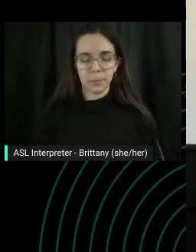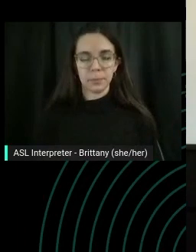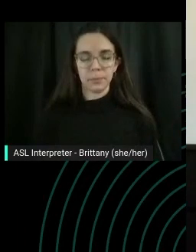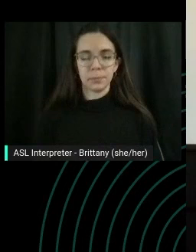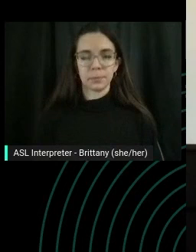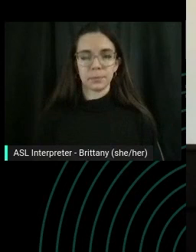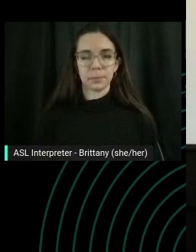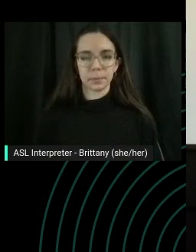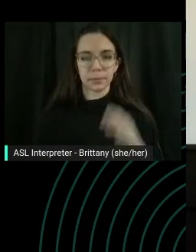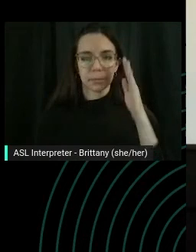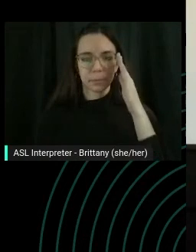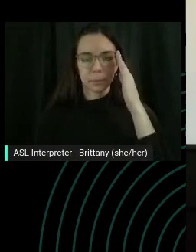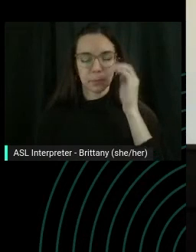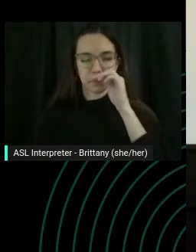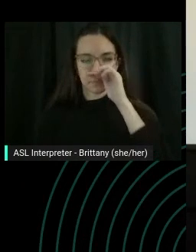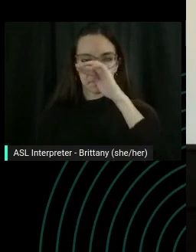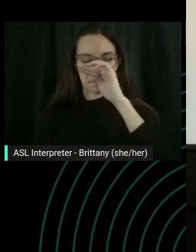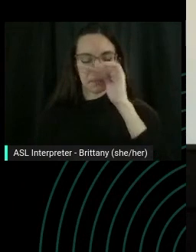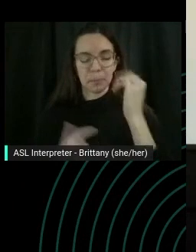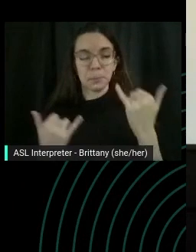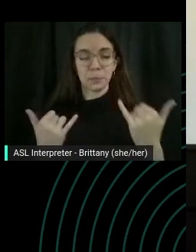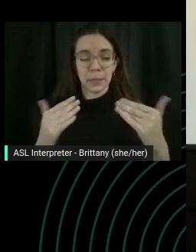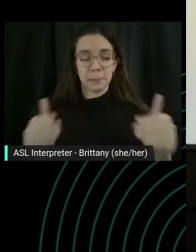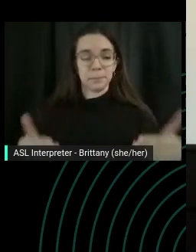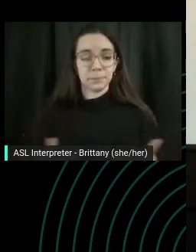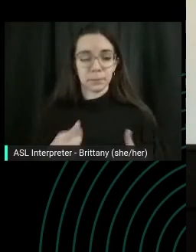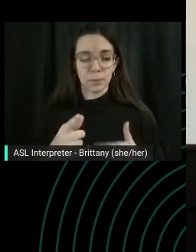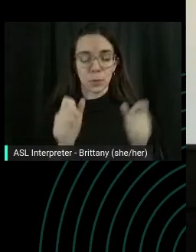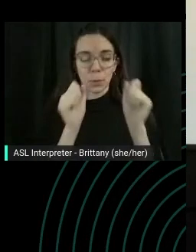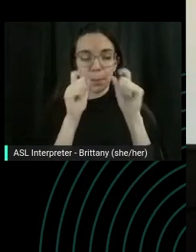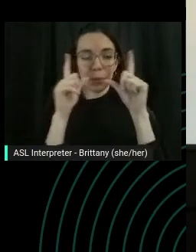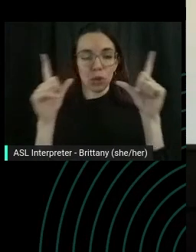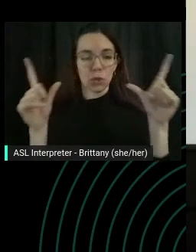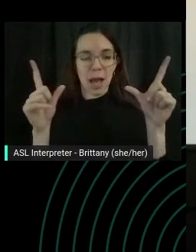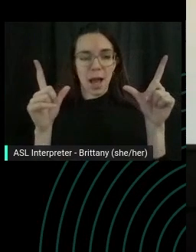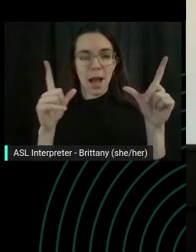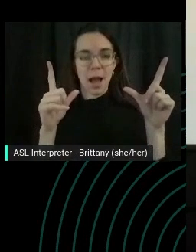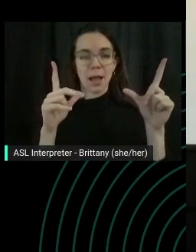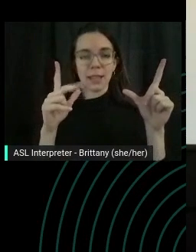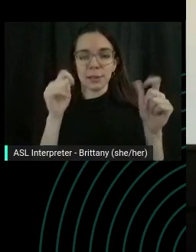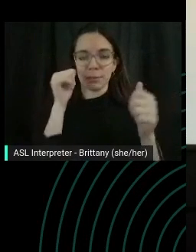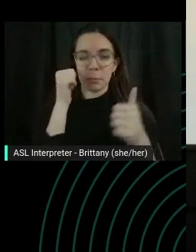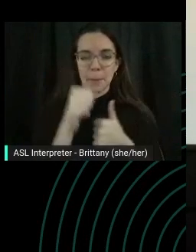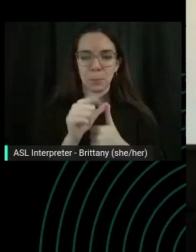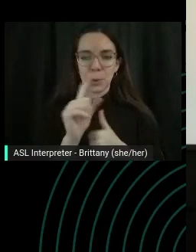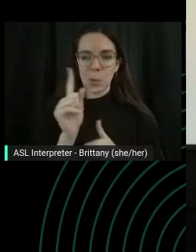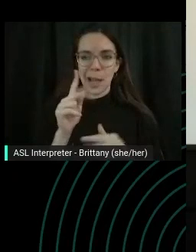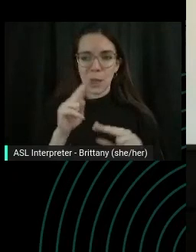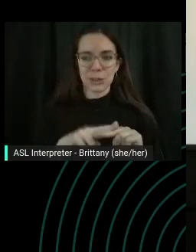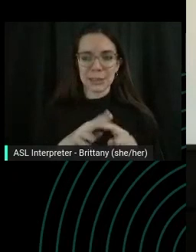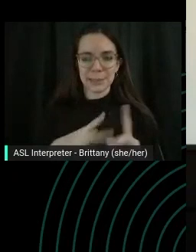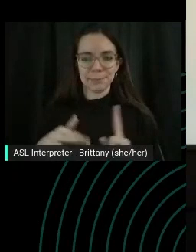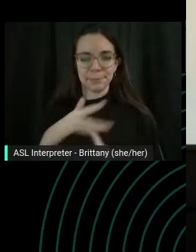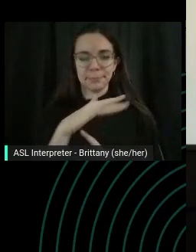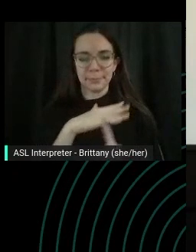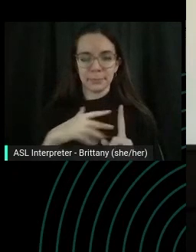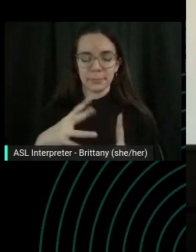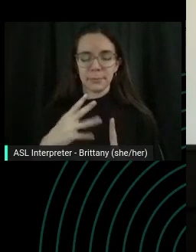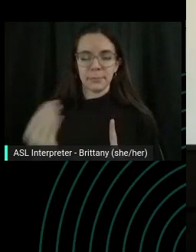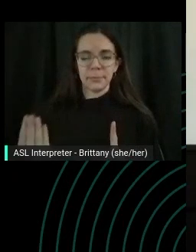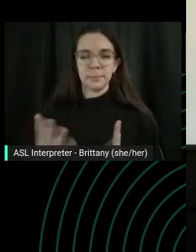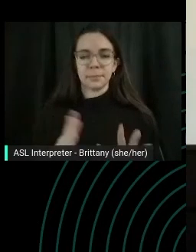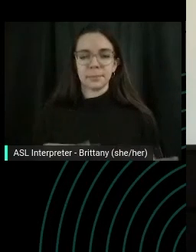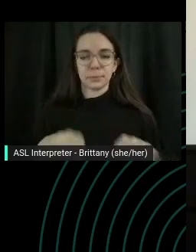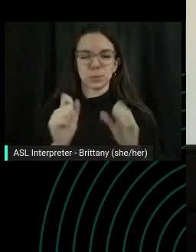With that, I'd invite you to open your eyes and come back to your surroundings, and just again, taking a moment to